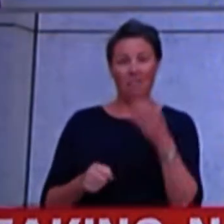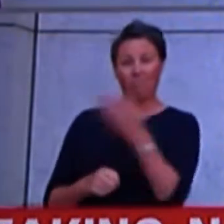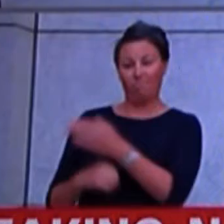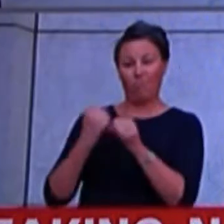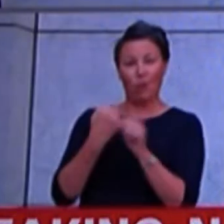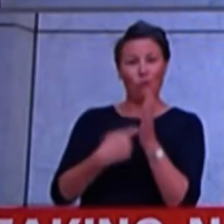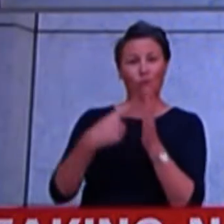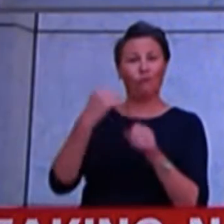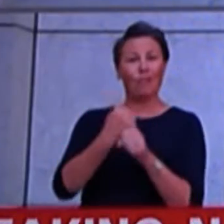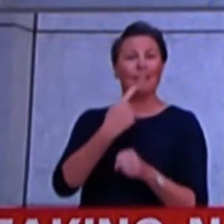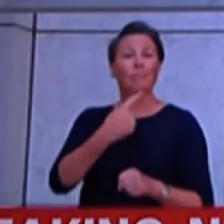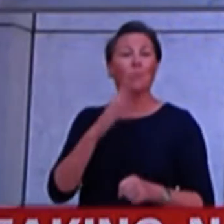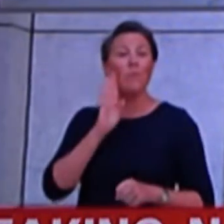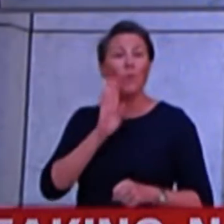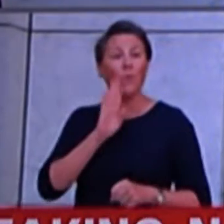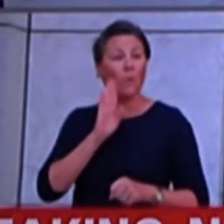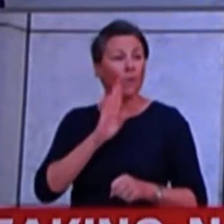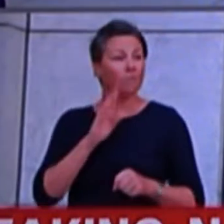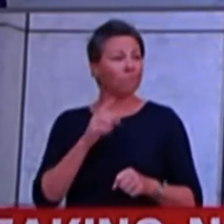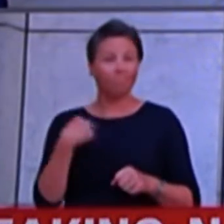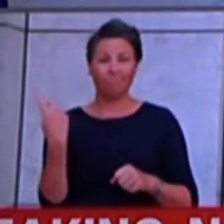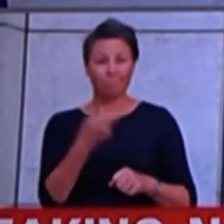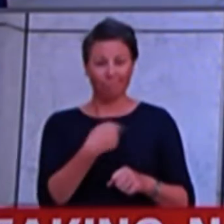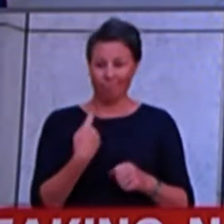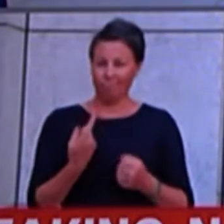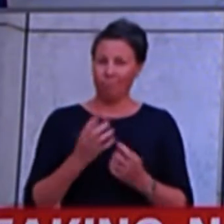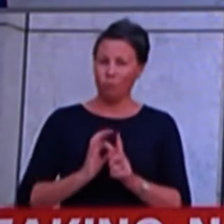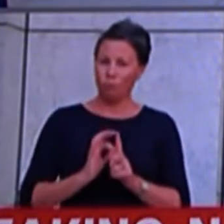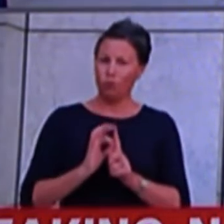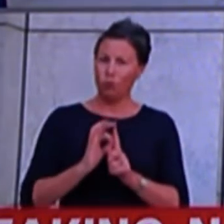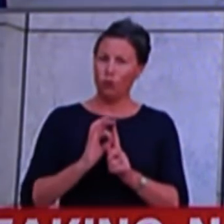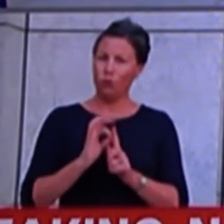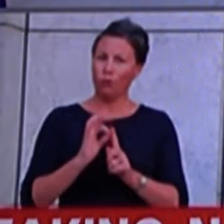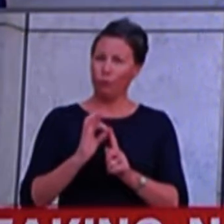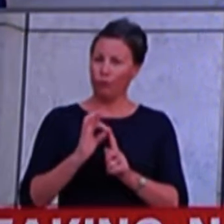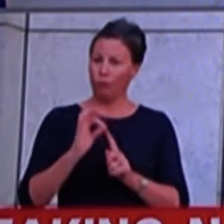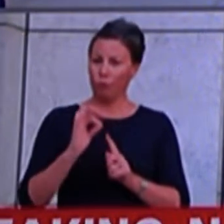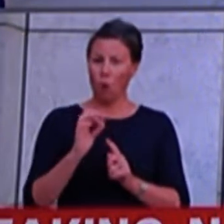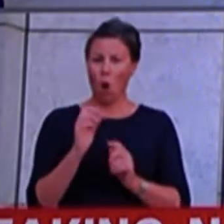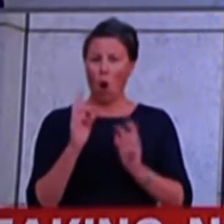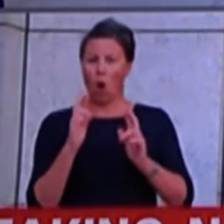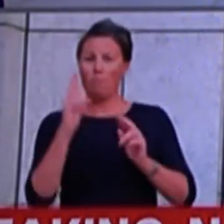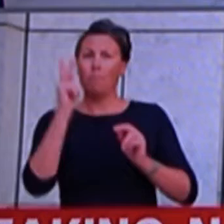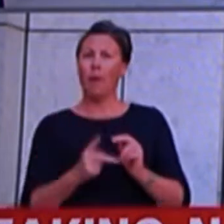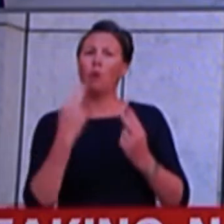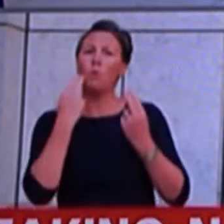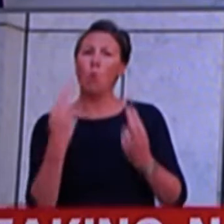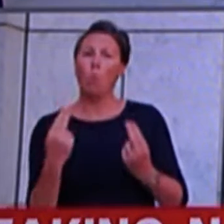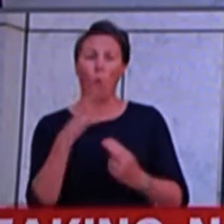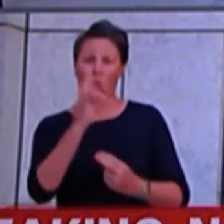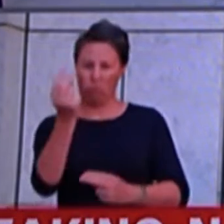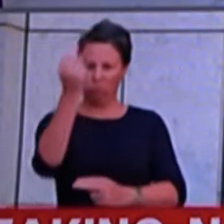to Australians more broadly, that we are on the road back. And these are the steps that we're taking. They're not all great leaps and